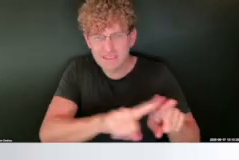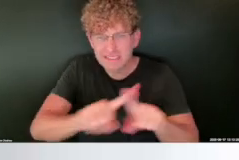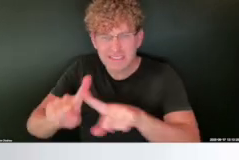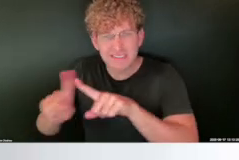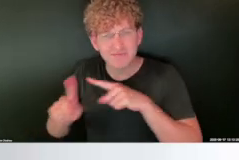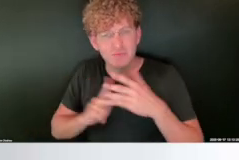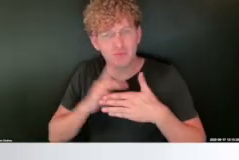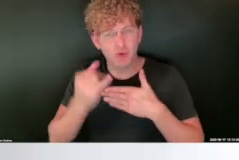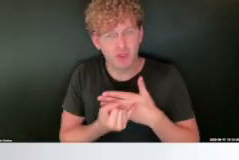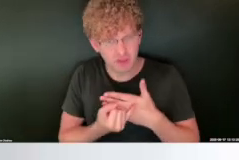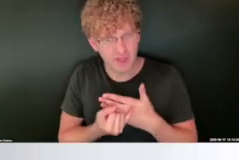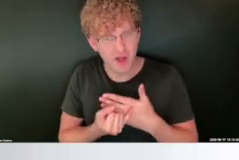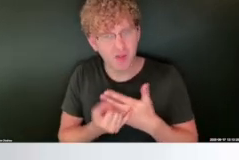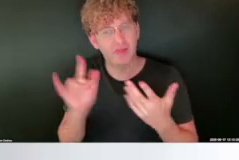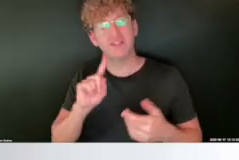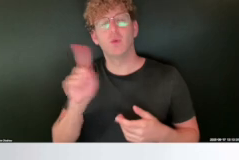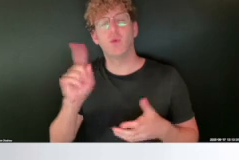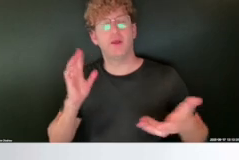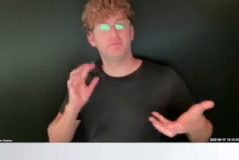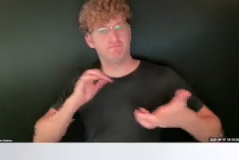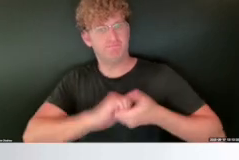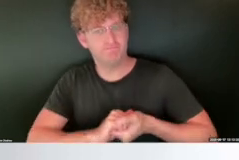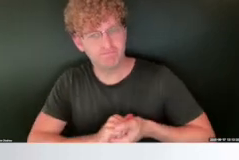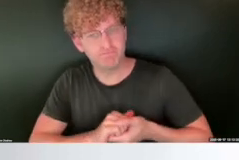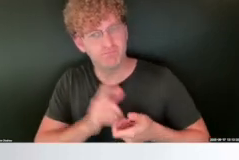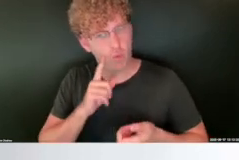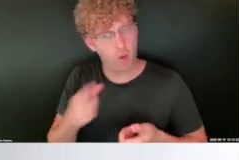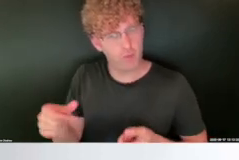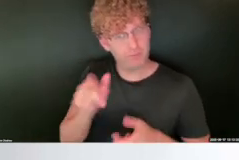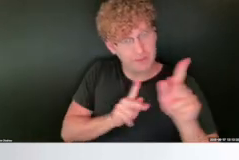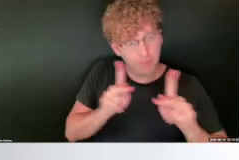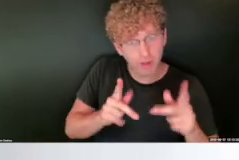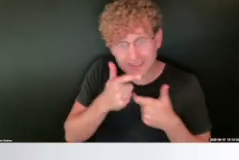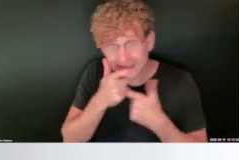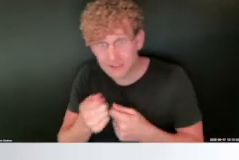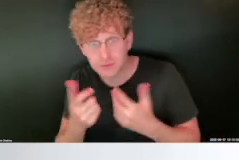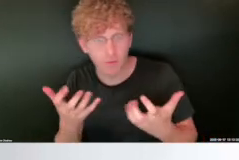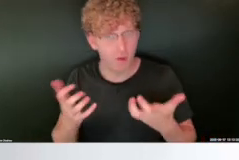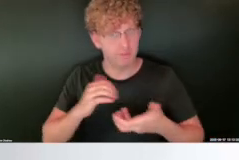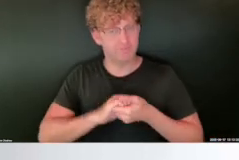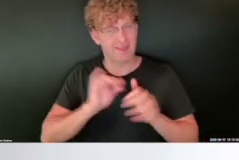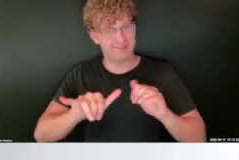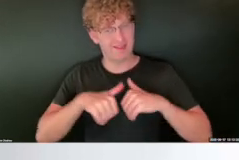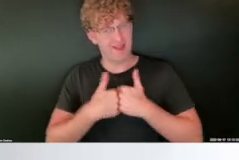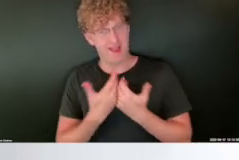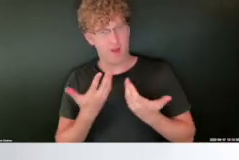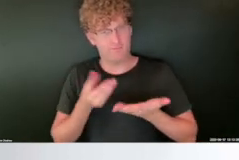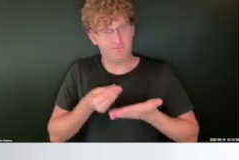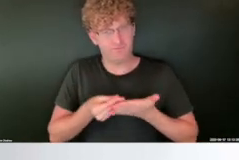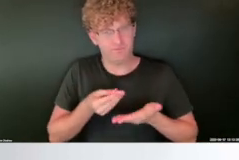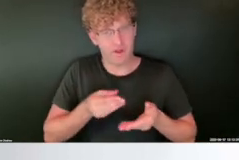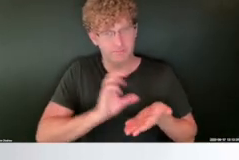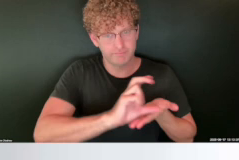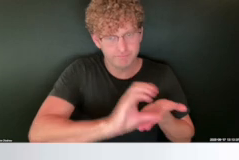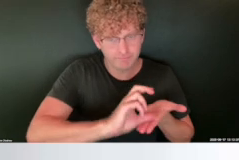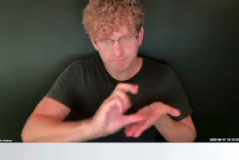allocated. Lastly, the plan is a way for us to refine and improve how the projects work. I'll talk more about